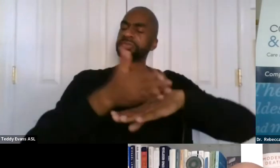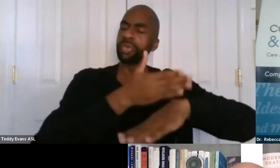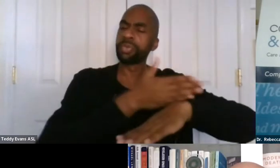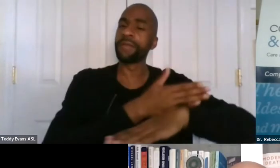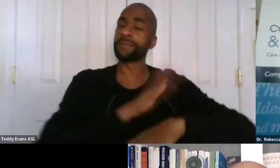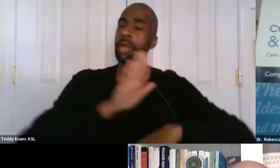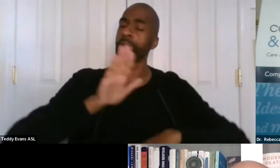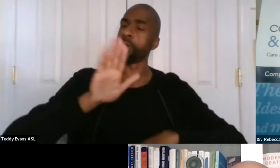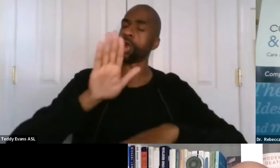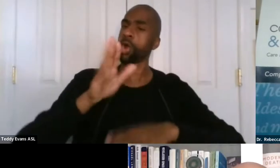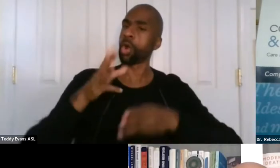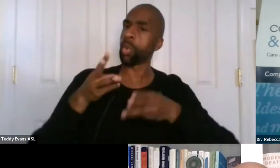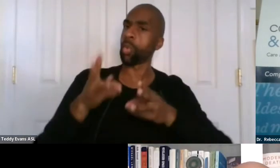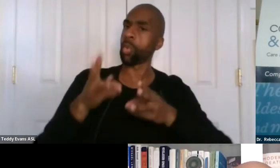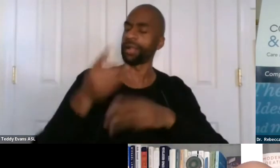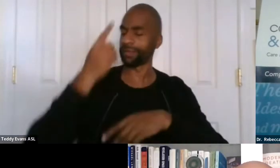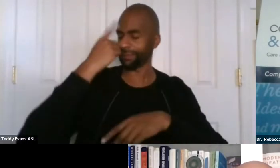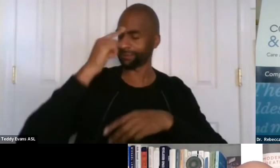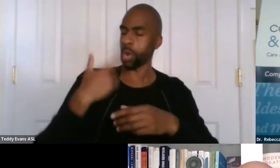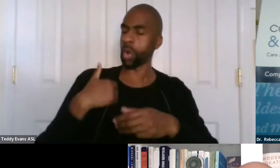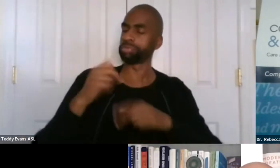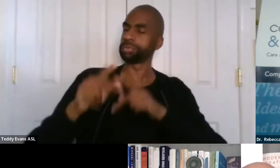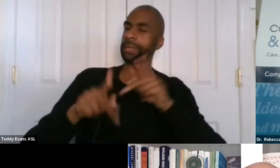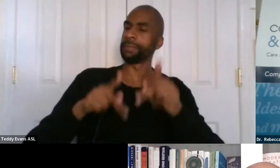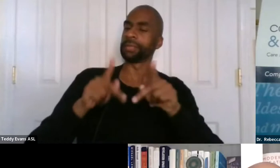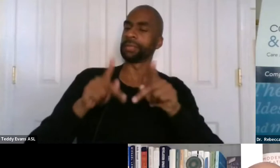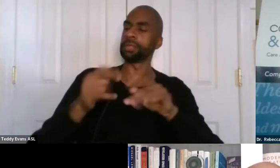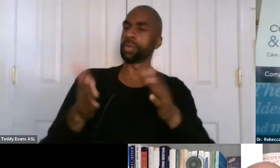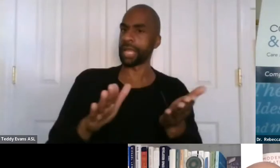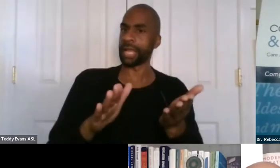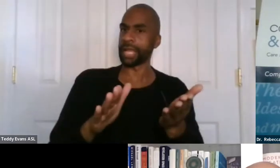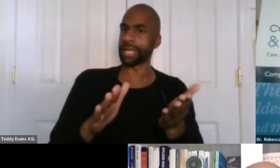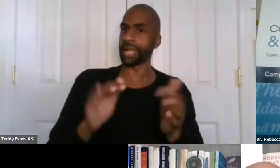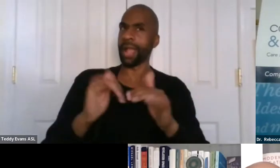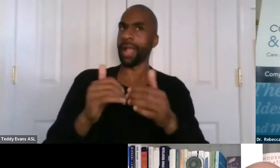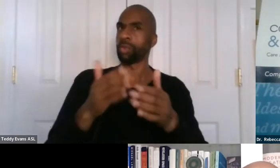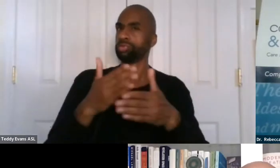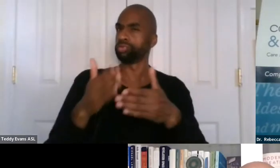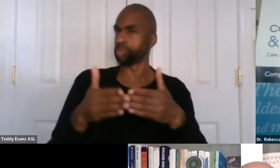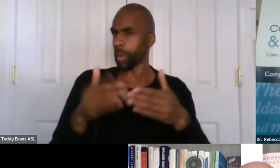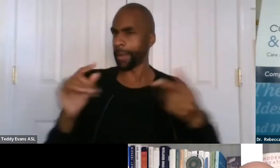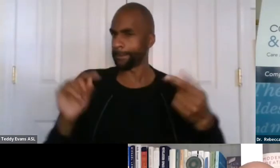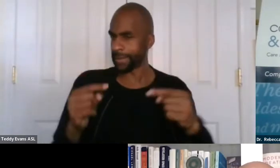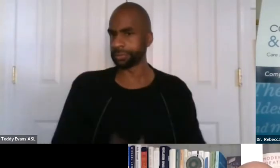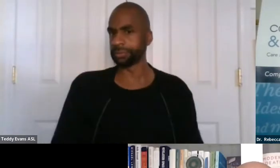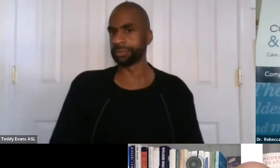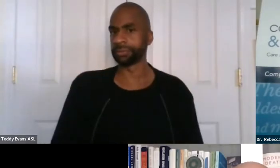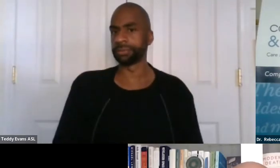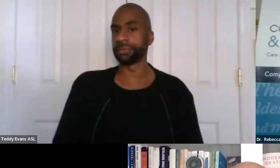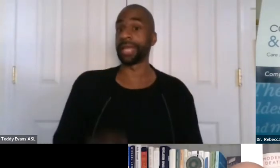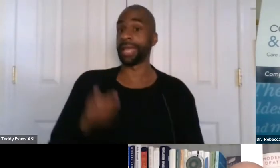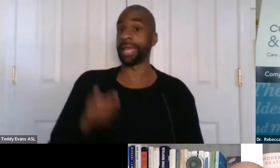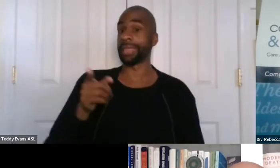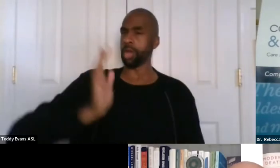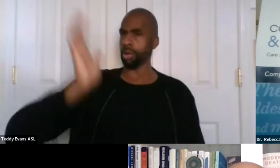the terminally ill patient in pain. And this was at a time when opioids were really sort